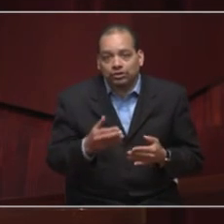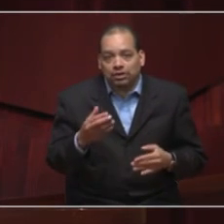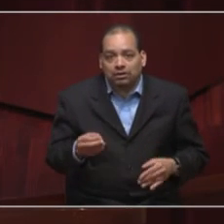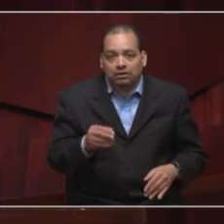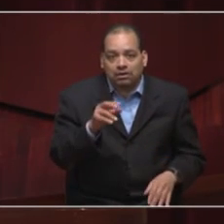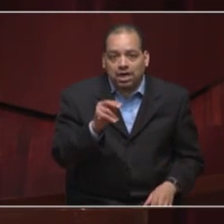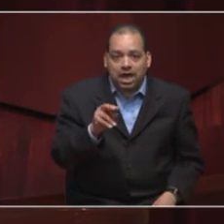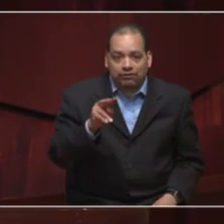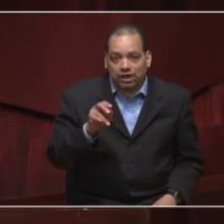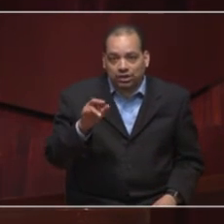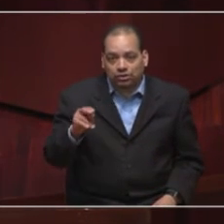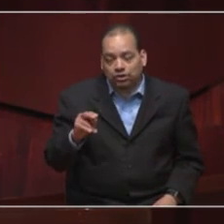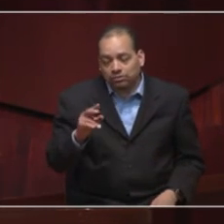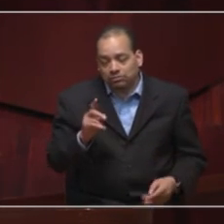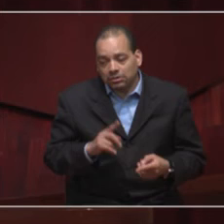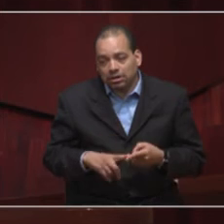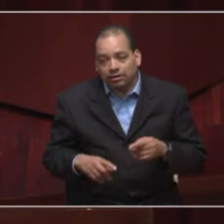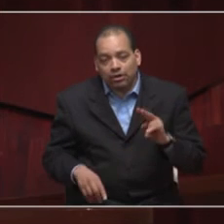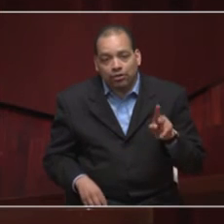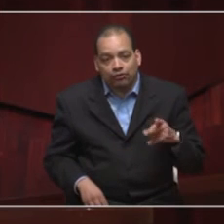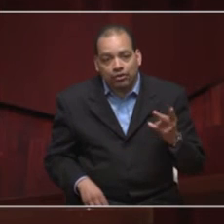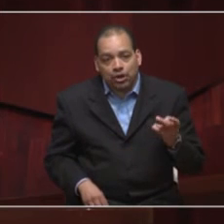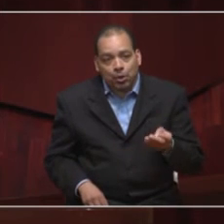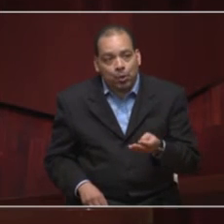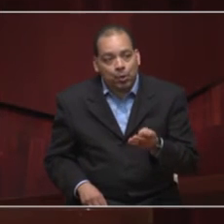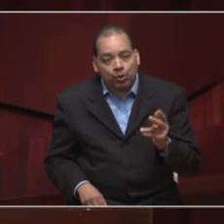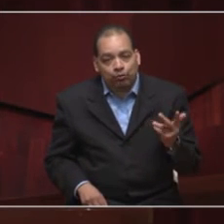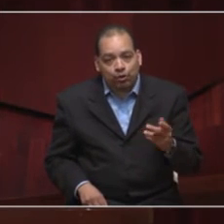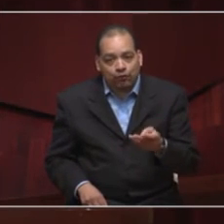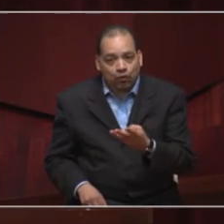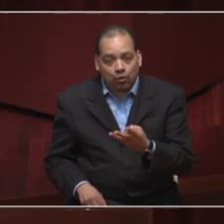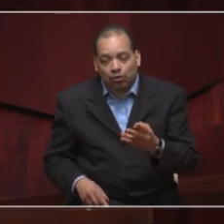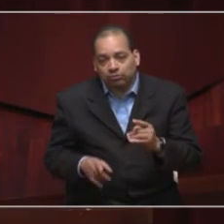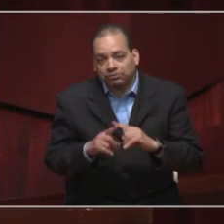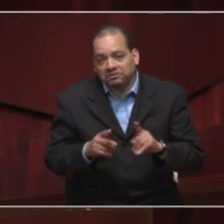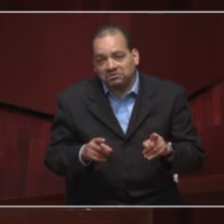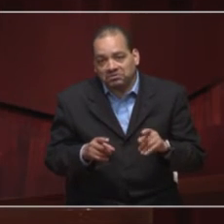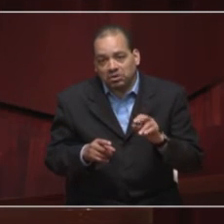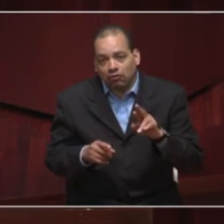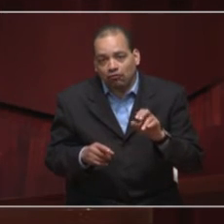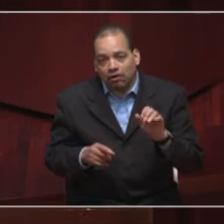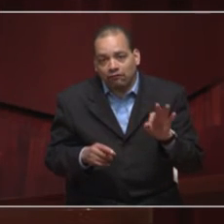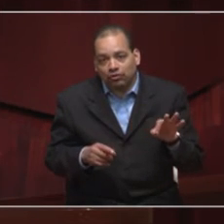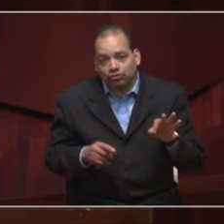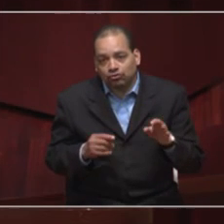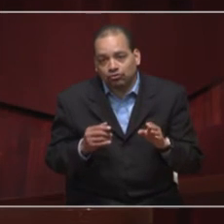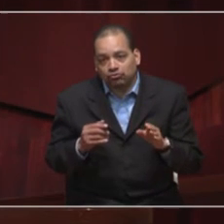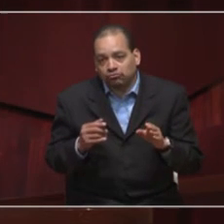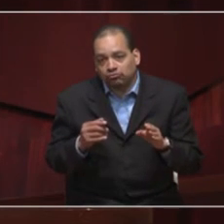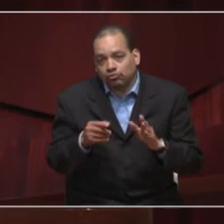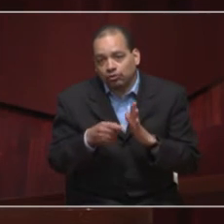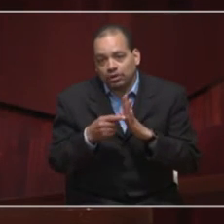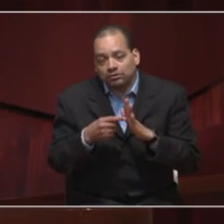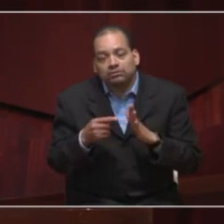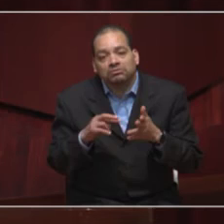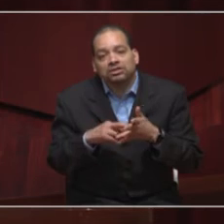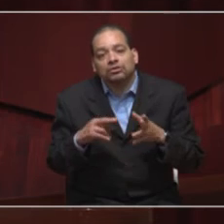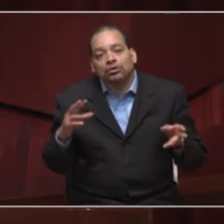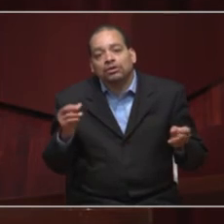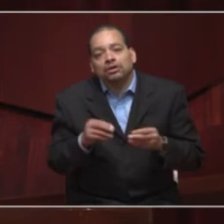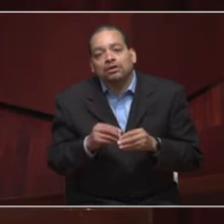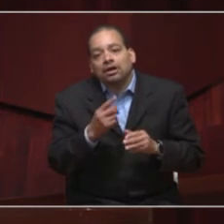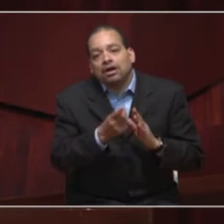3 or 4 individual reference request videos. And then they're done in about an hour, hour and a half with training.